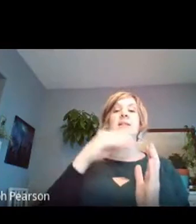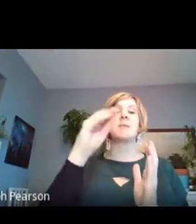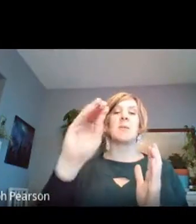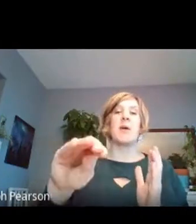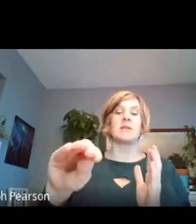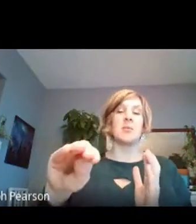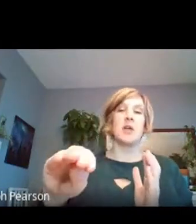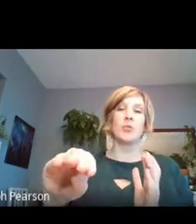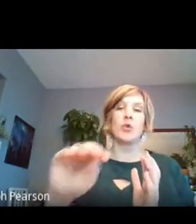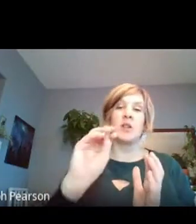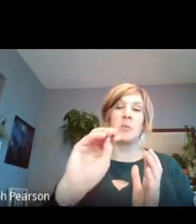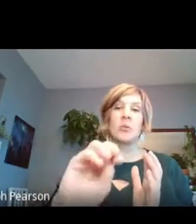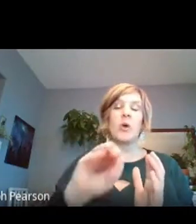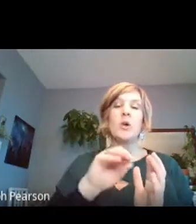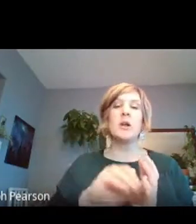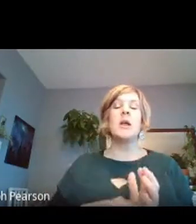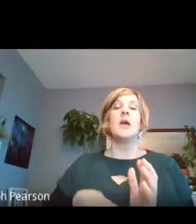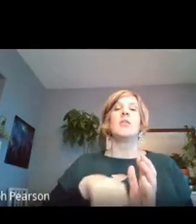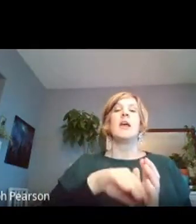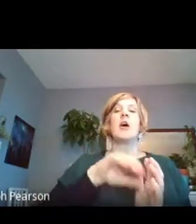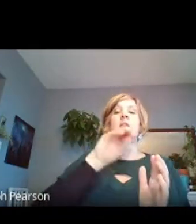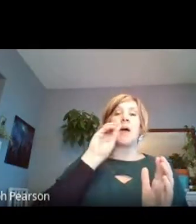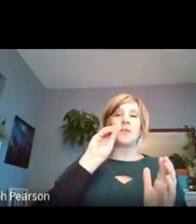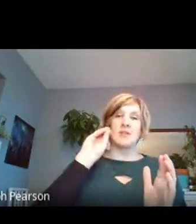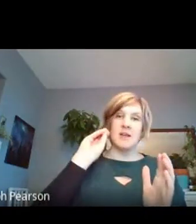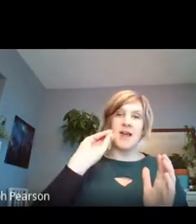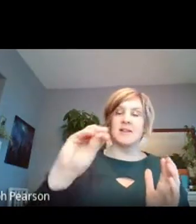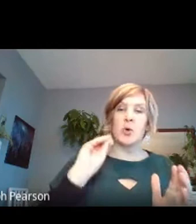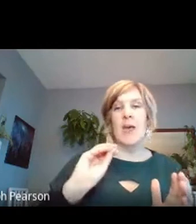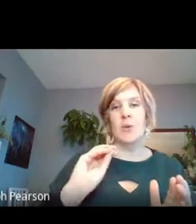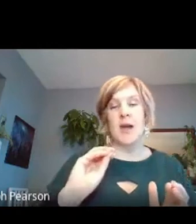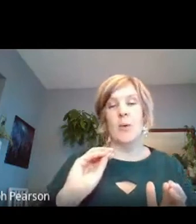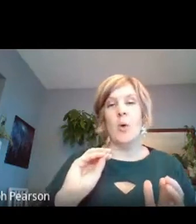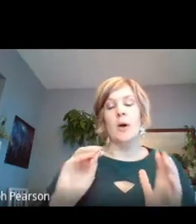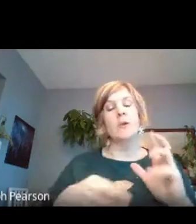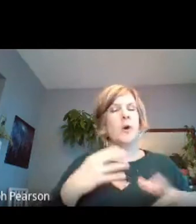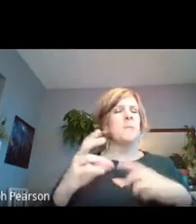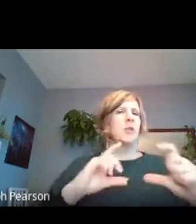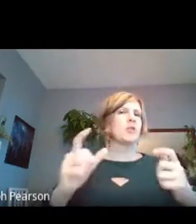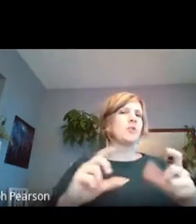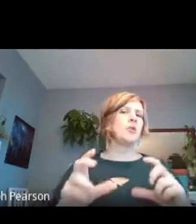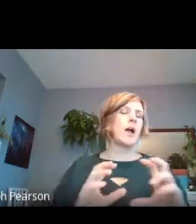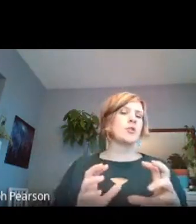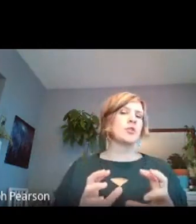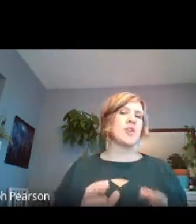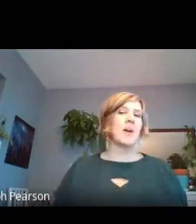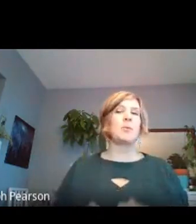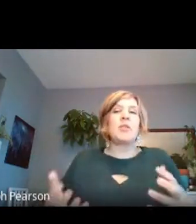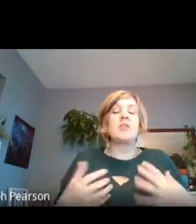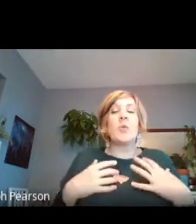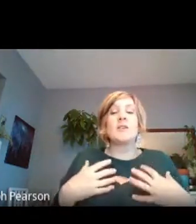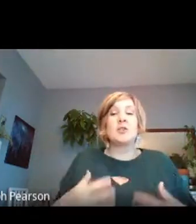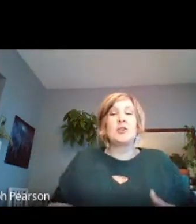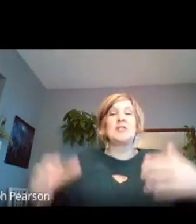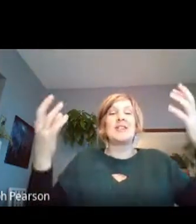say yes i'm coming back to the main room it's being recorded they also have to say yes i'm okay with that recording so there's a few extra steps